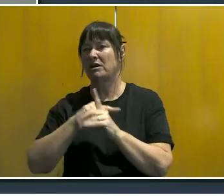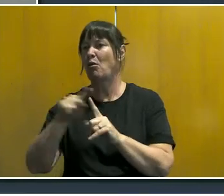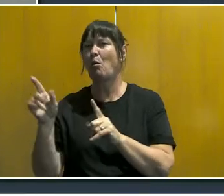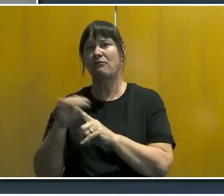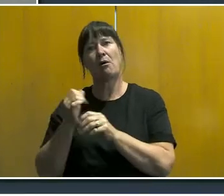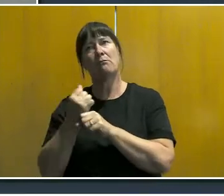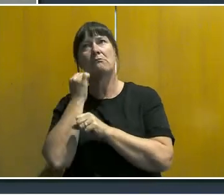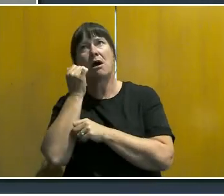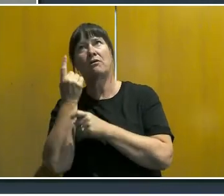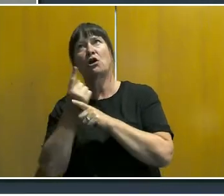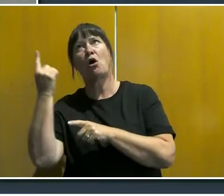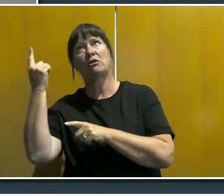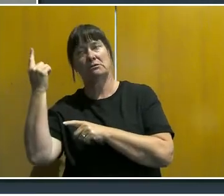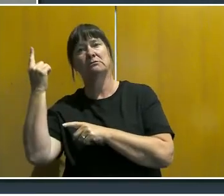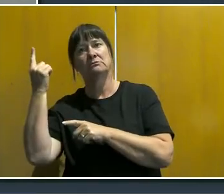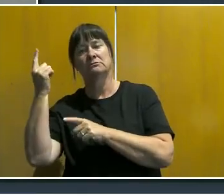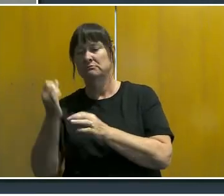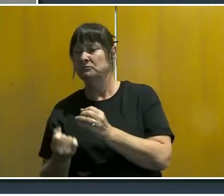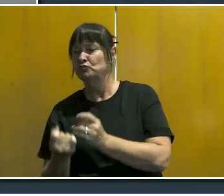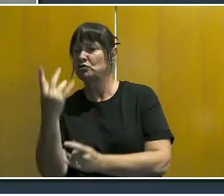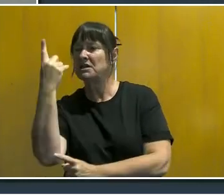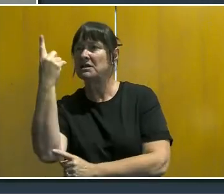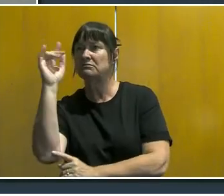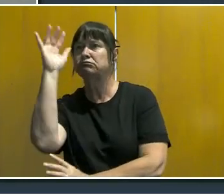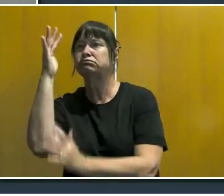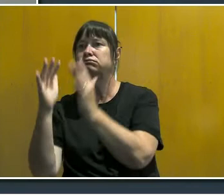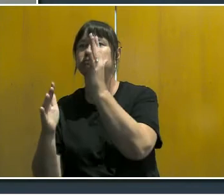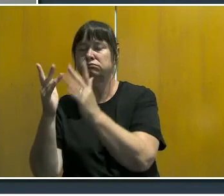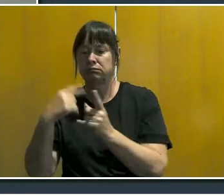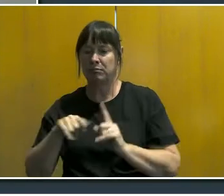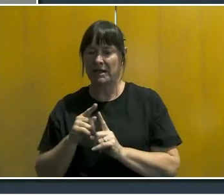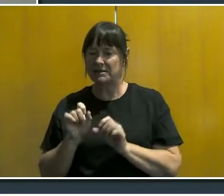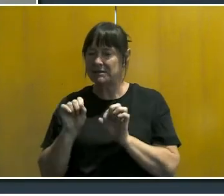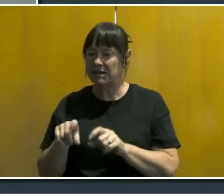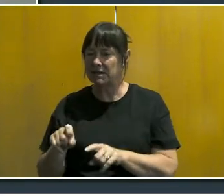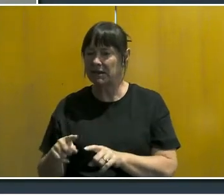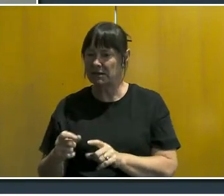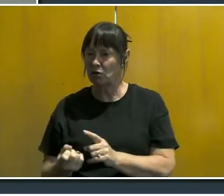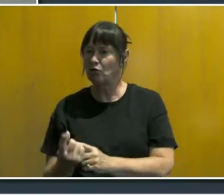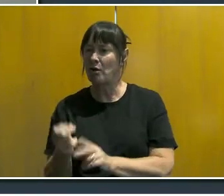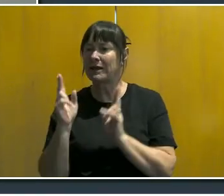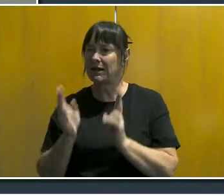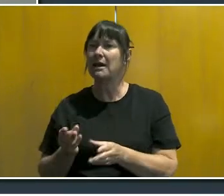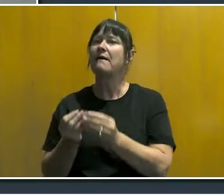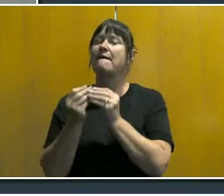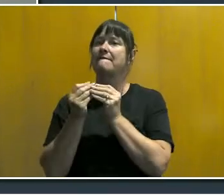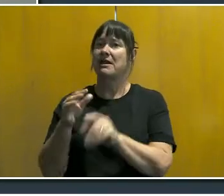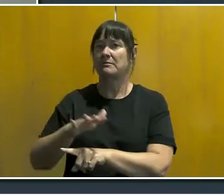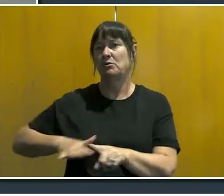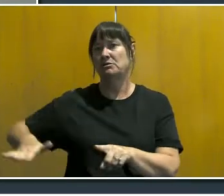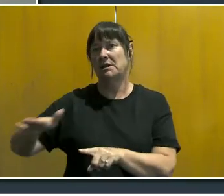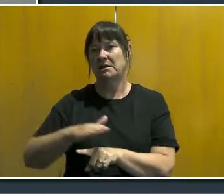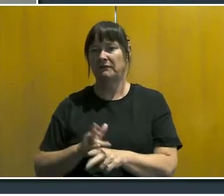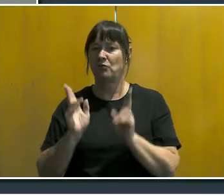It also demonstrates remarkable seedling regeneration and is clearly a valuable habitat for native fauna which